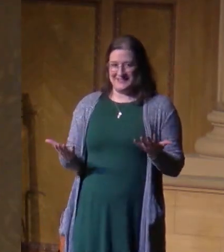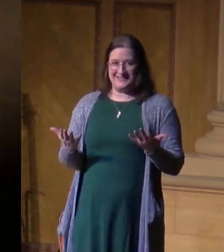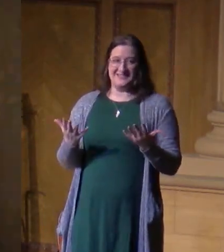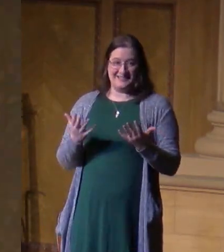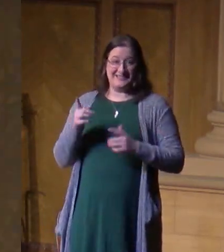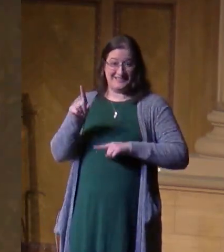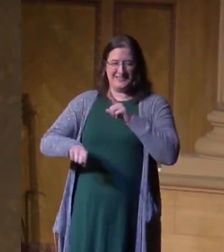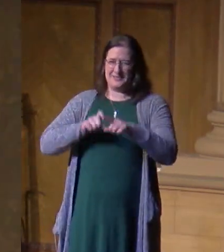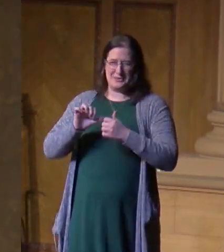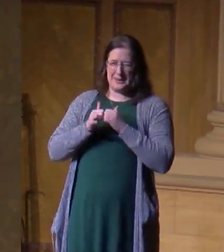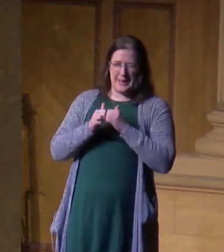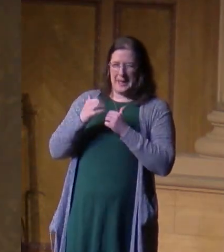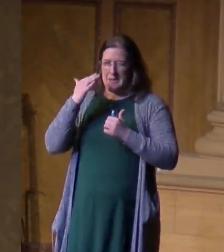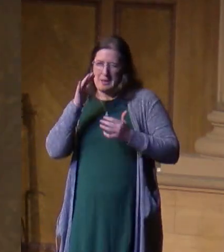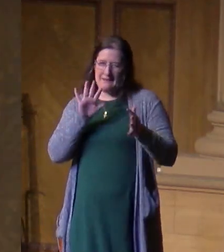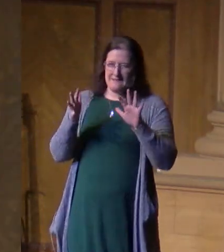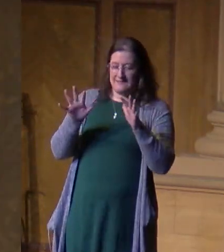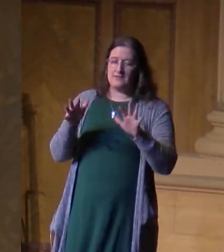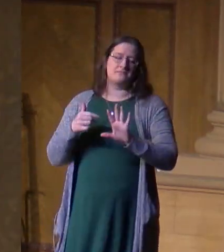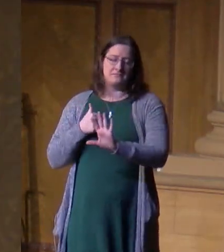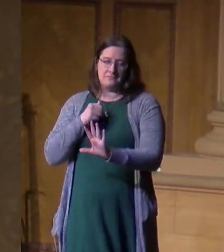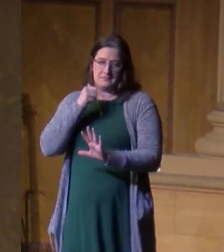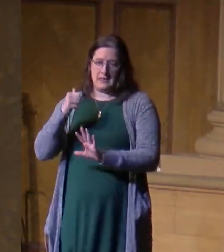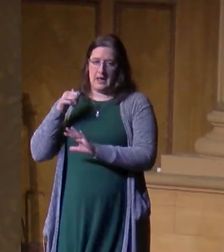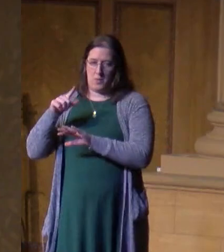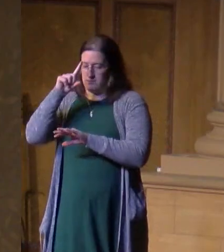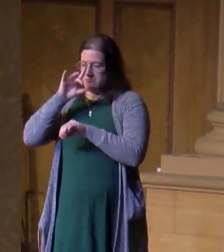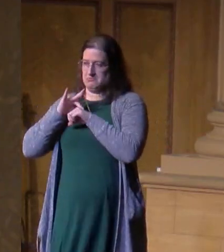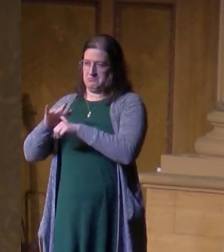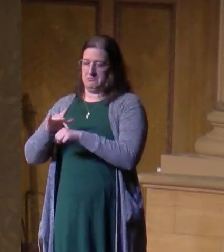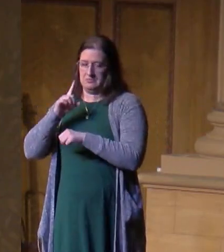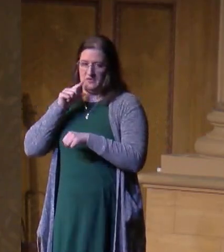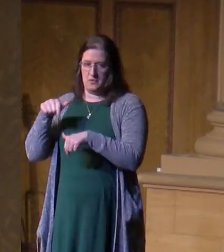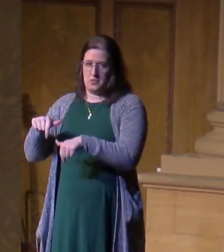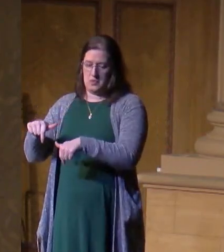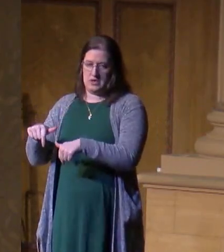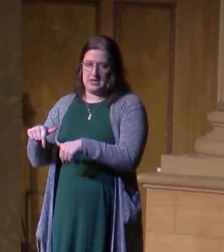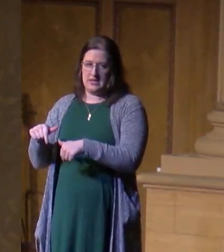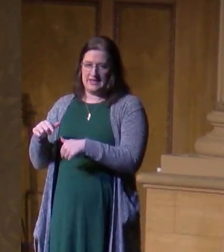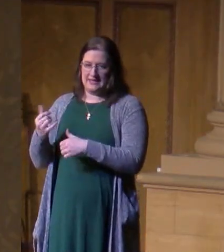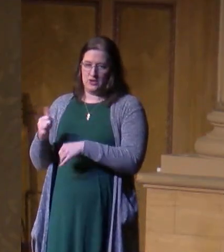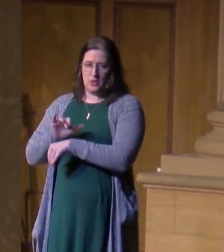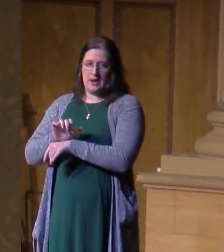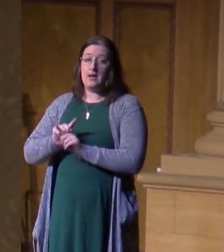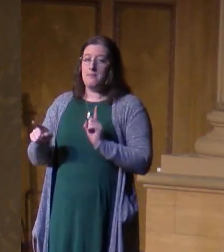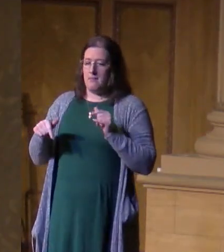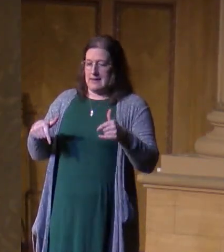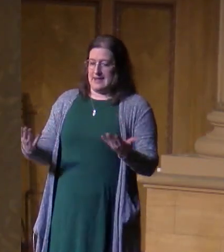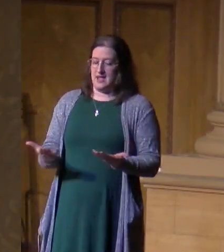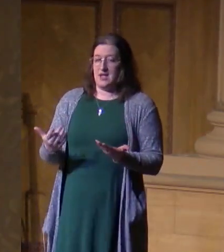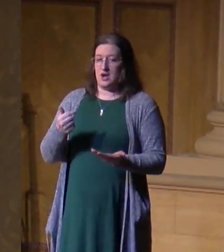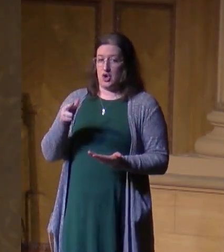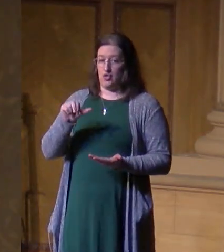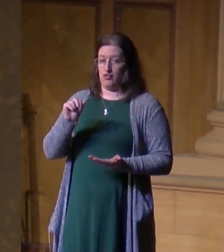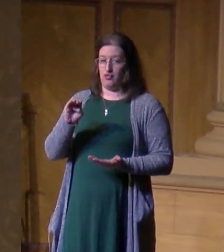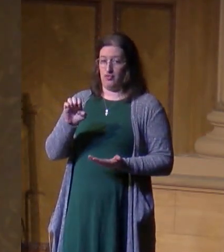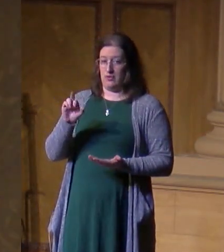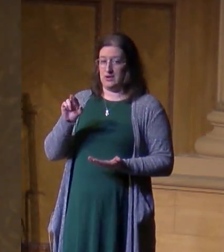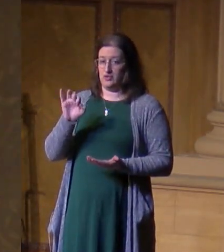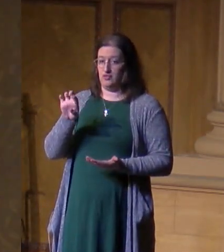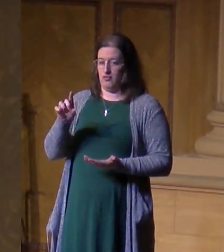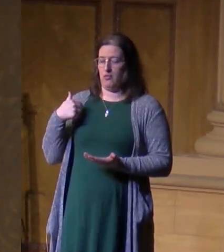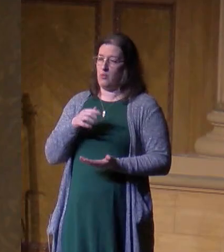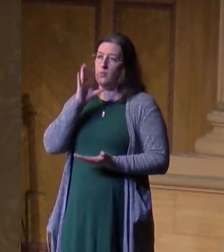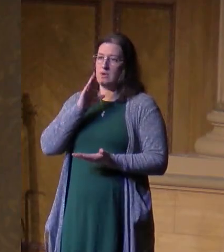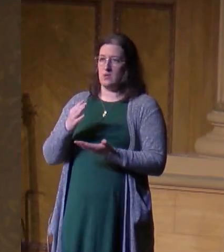that work? And I'm not going to spend a lot of time on that tonight because here in a few months here at Grace Road on our Sunday morning sermon series, we're going to be doing a series through the